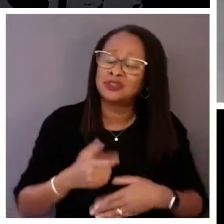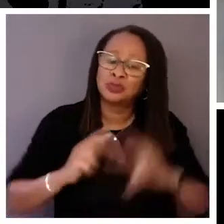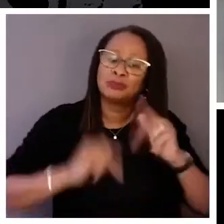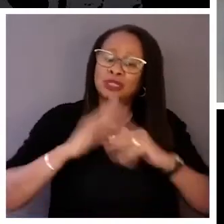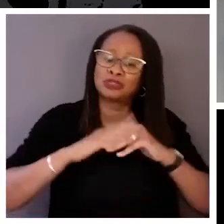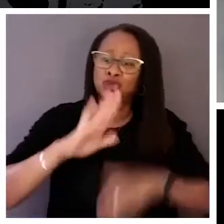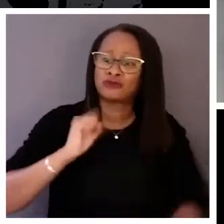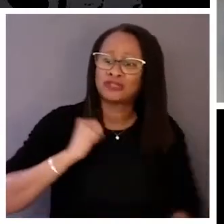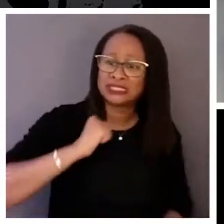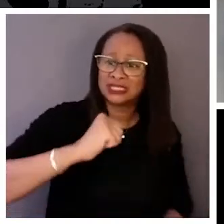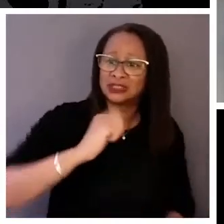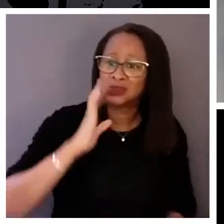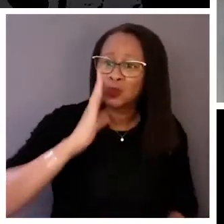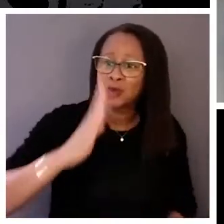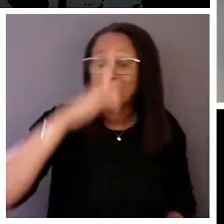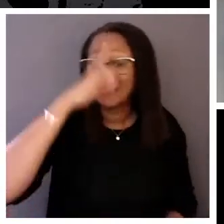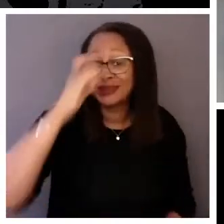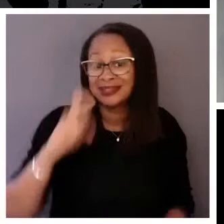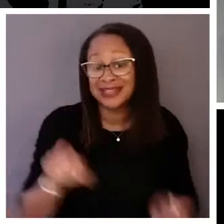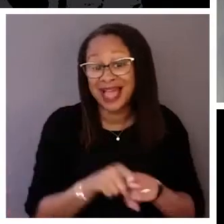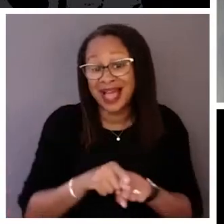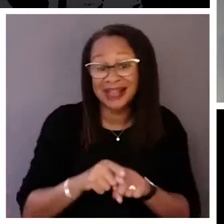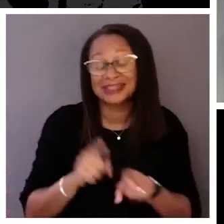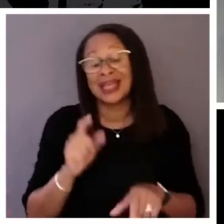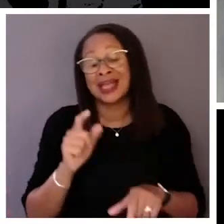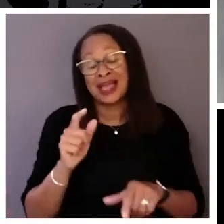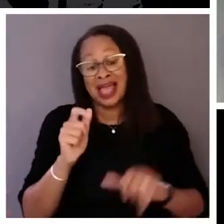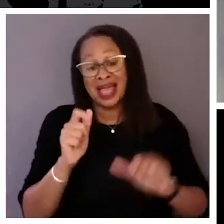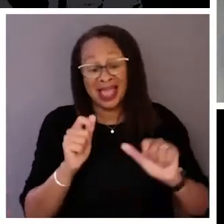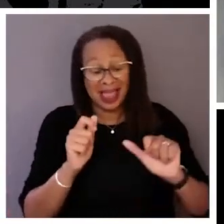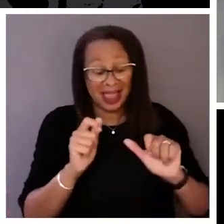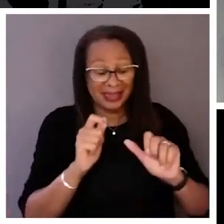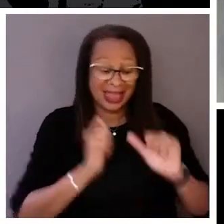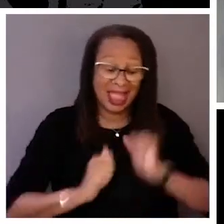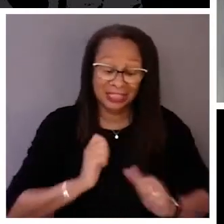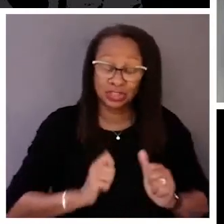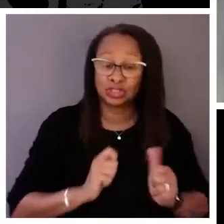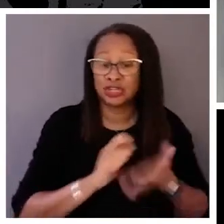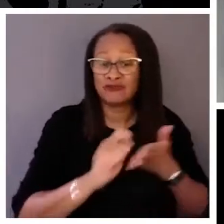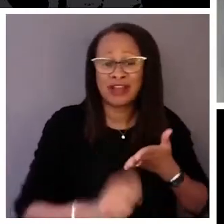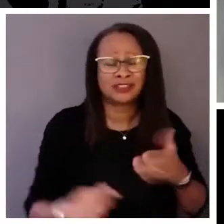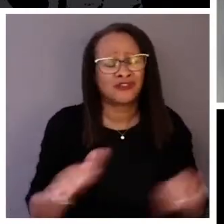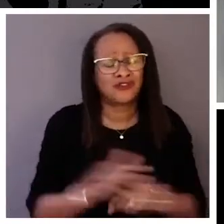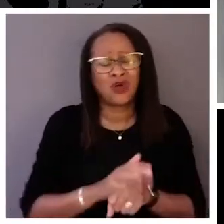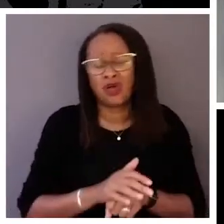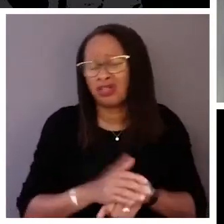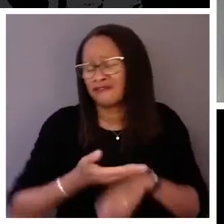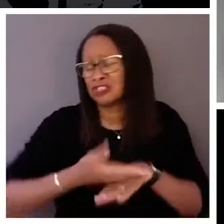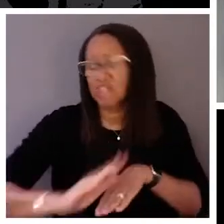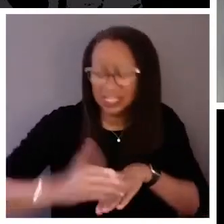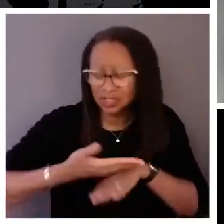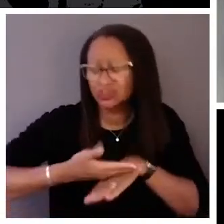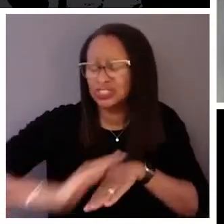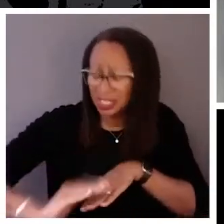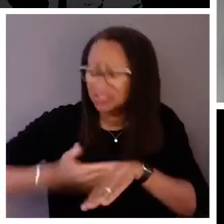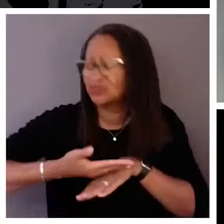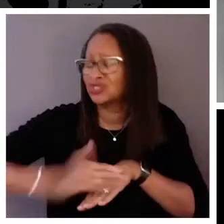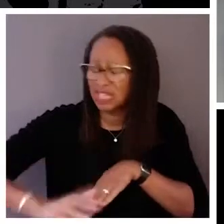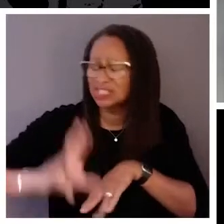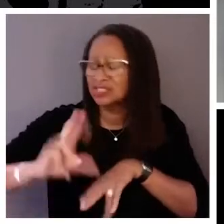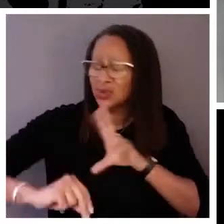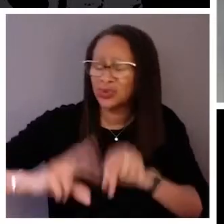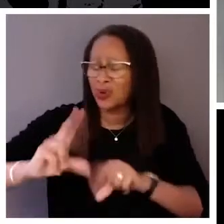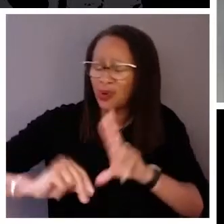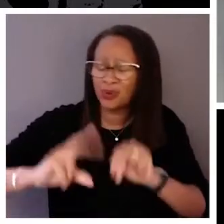your resilience, because being an actor, but being a writer, it's just full of rejection, constant rejection. And so